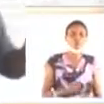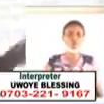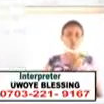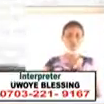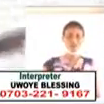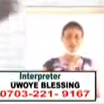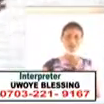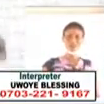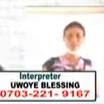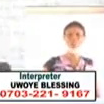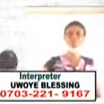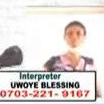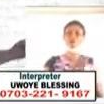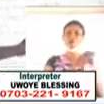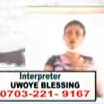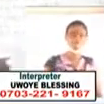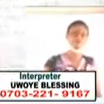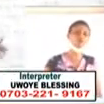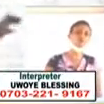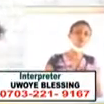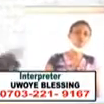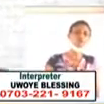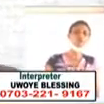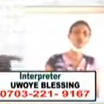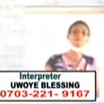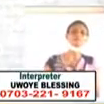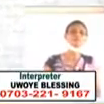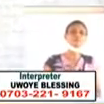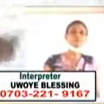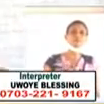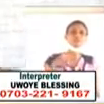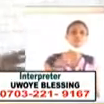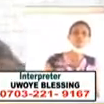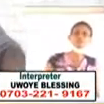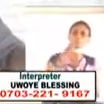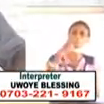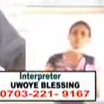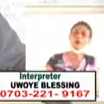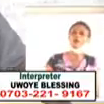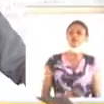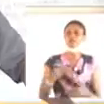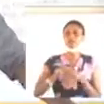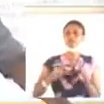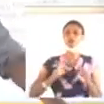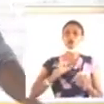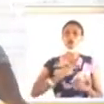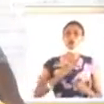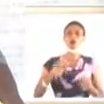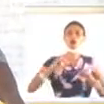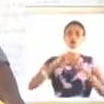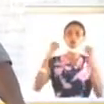virtues of those who make it, even without doing so many of these vices we see in